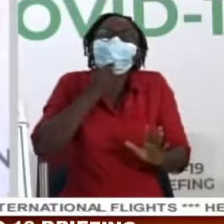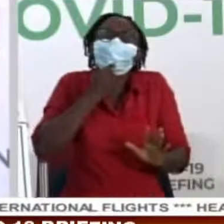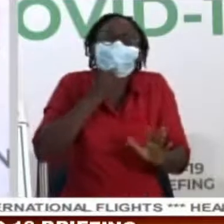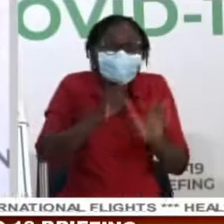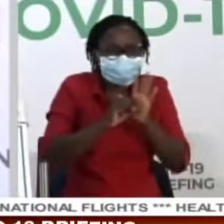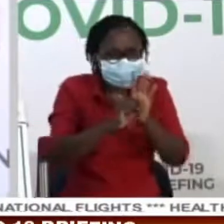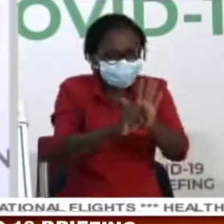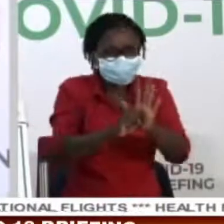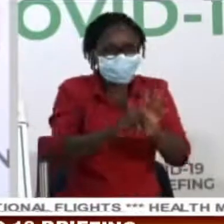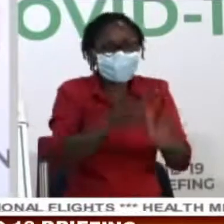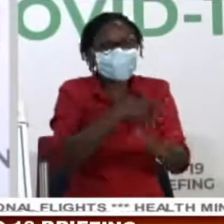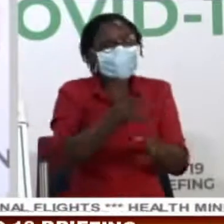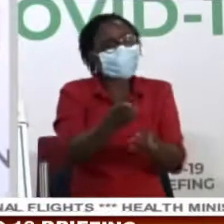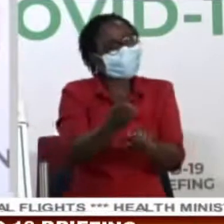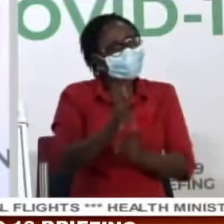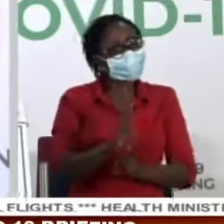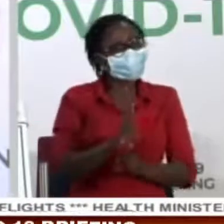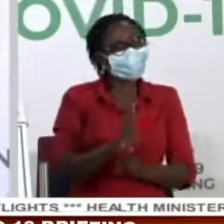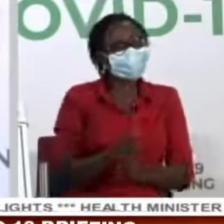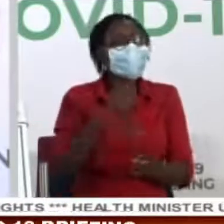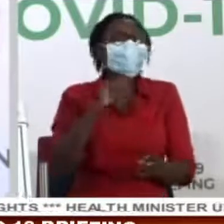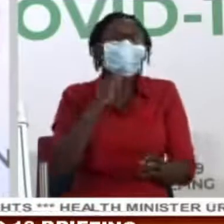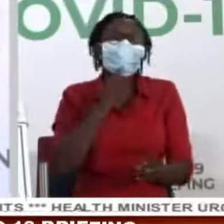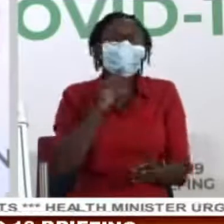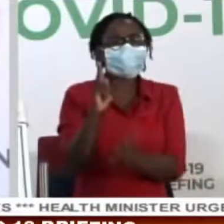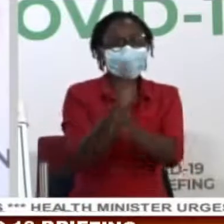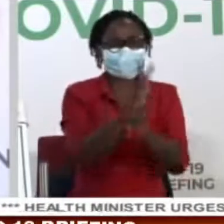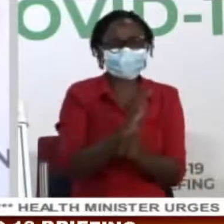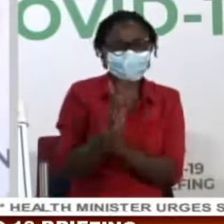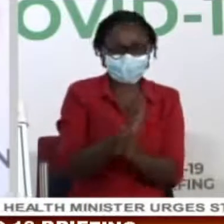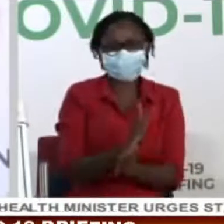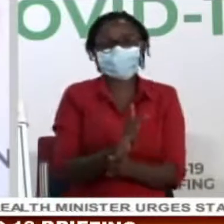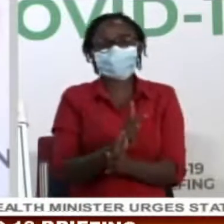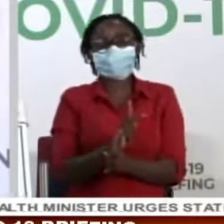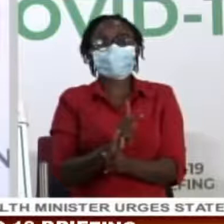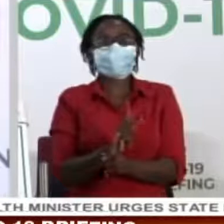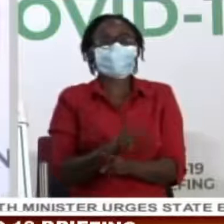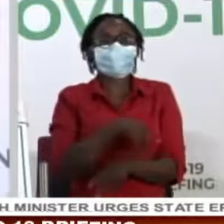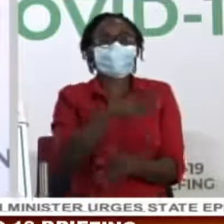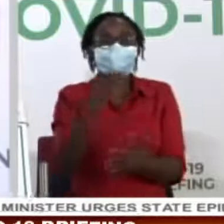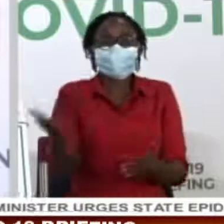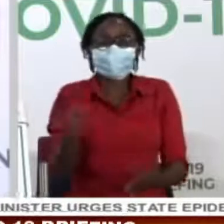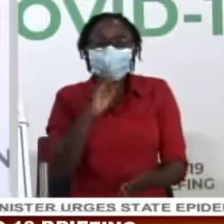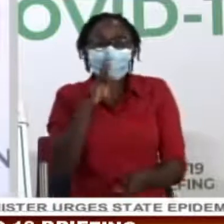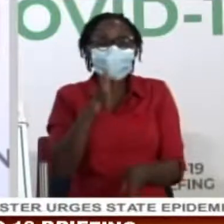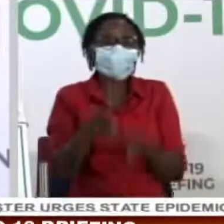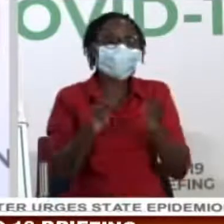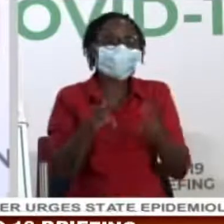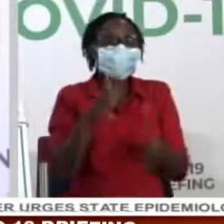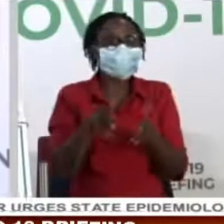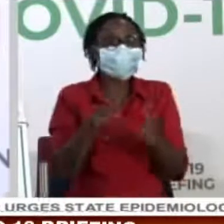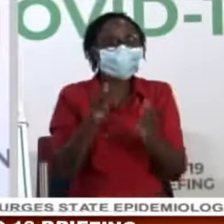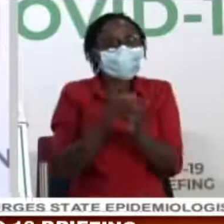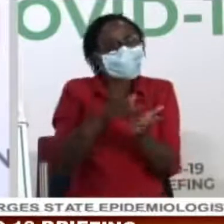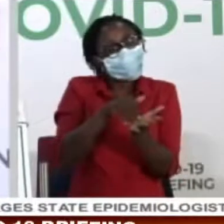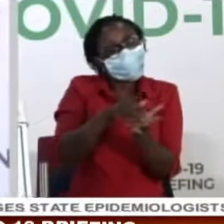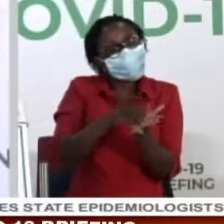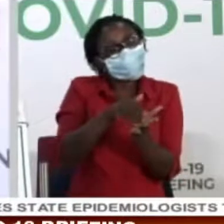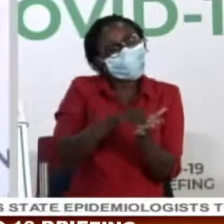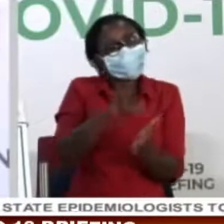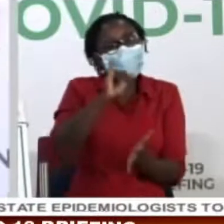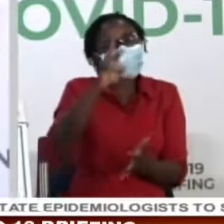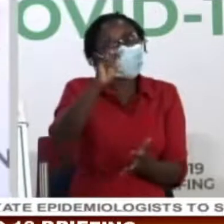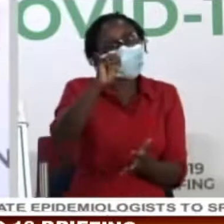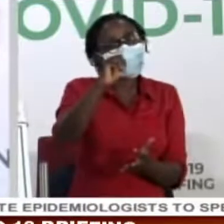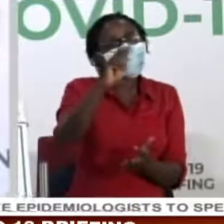they require intensive care if infected. These are mainly people with weakened immune system and